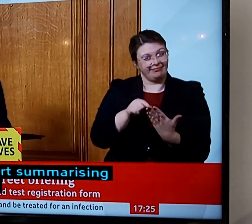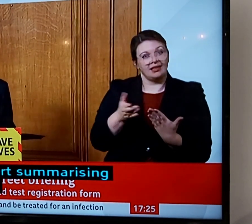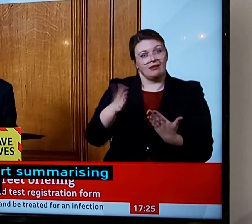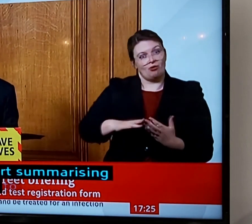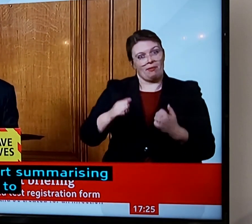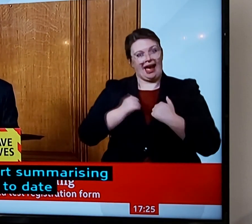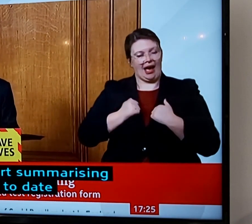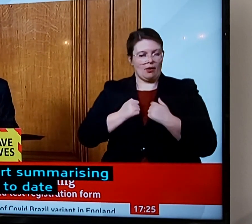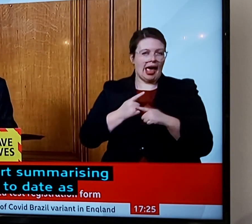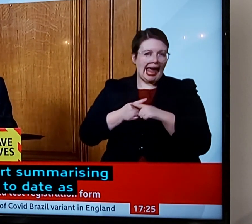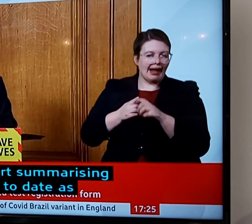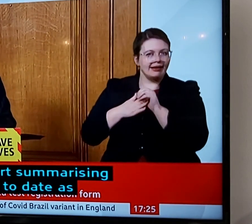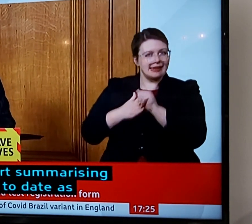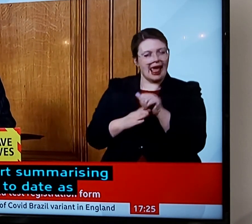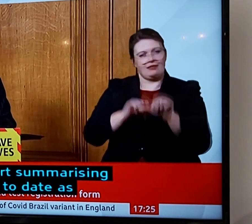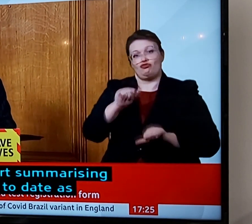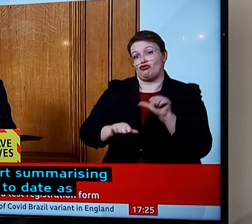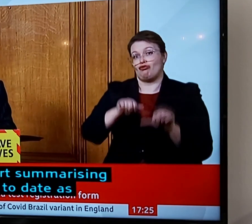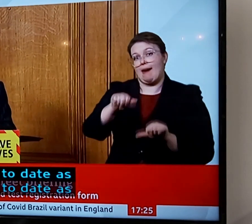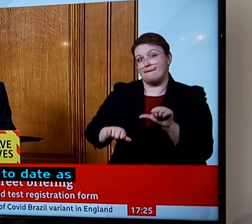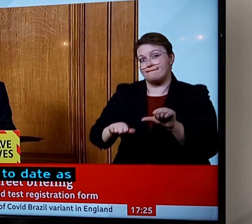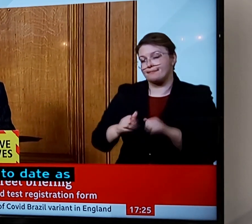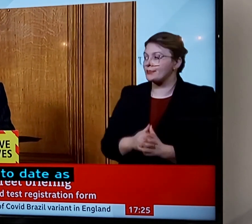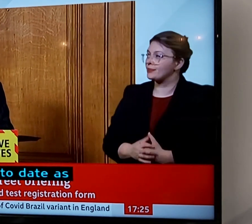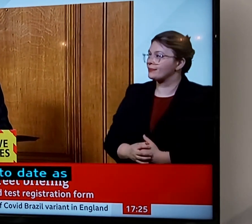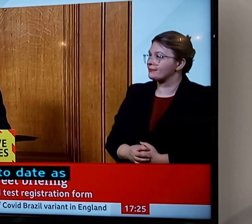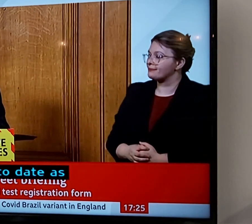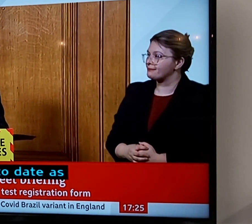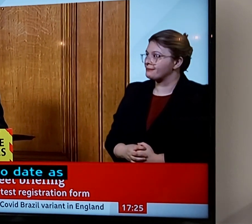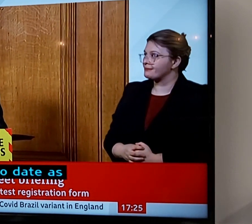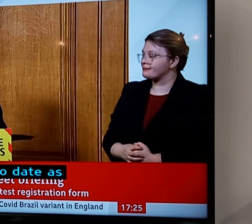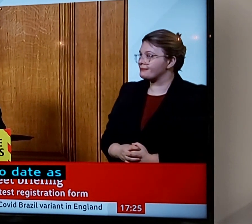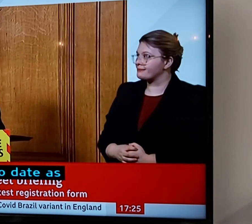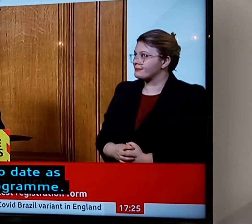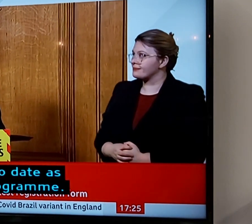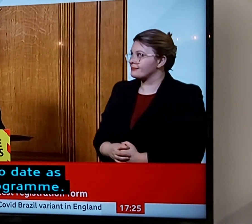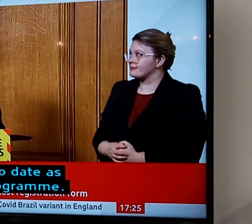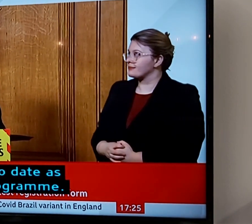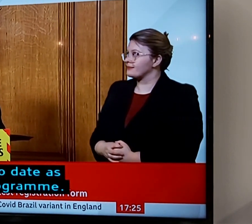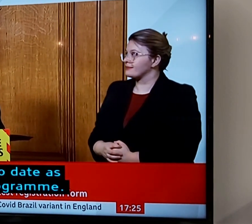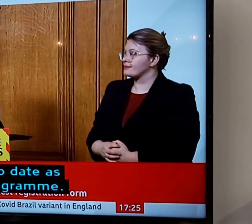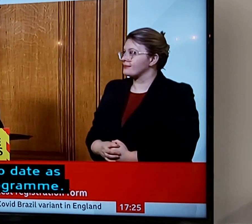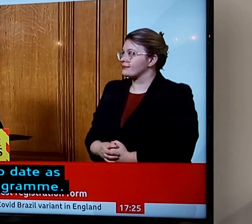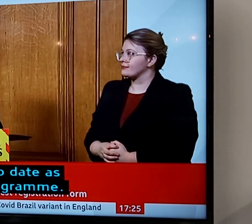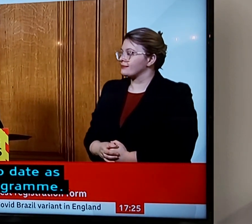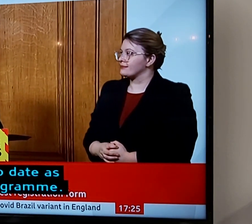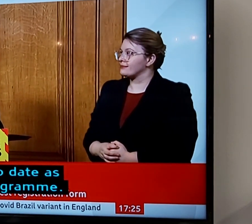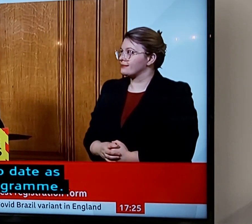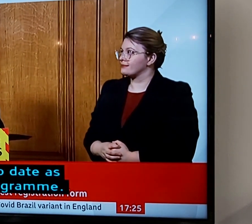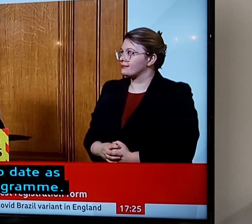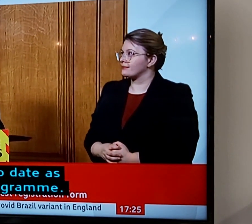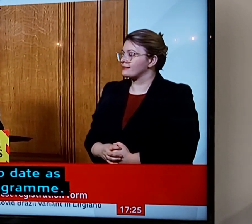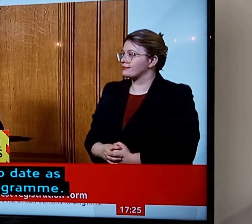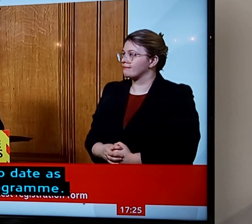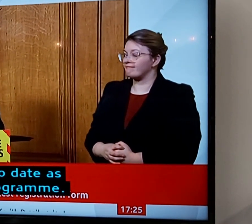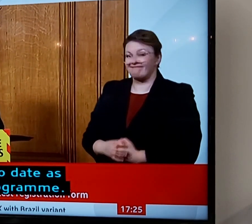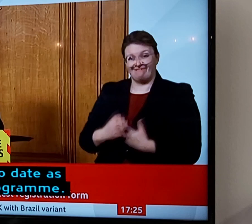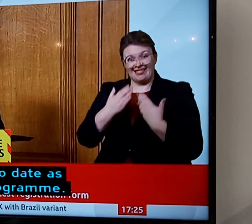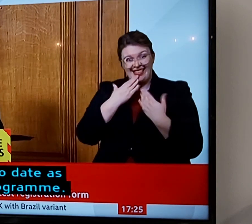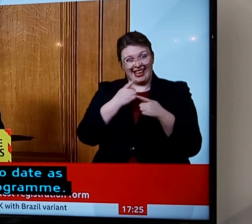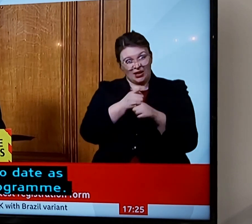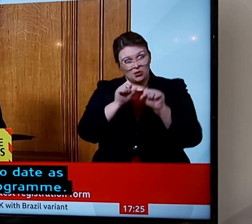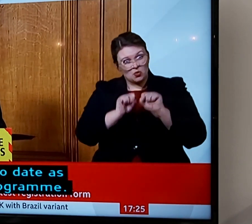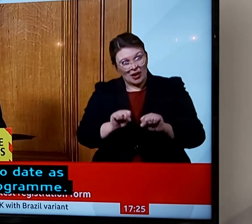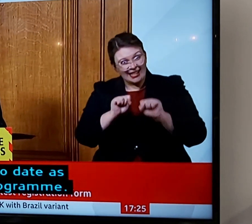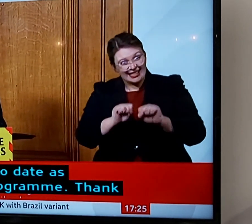England programme. Now, thank you for bearing with us because it has taken a while for